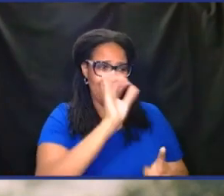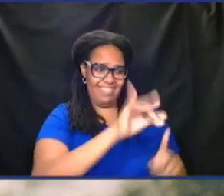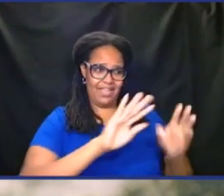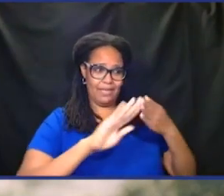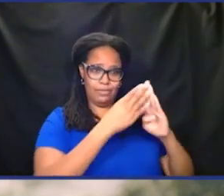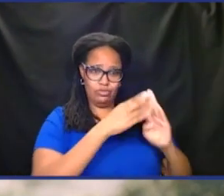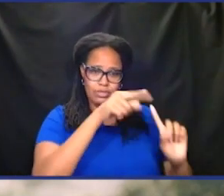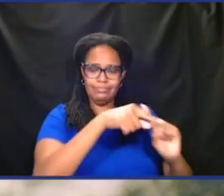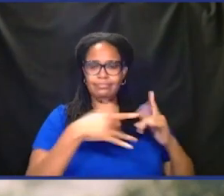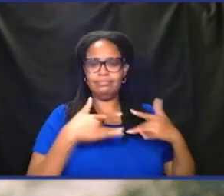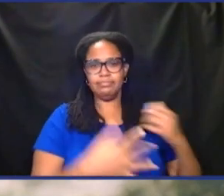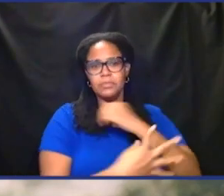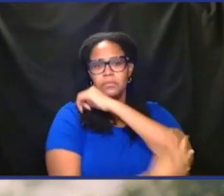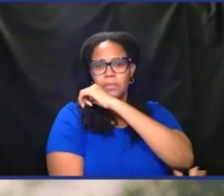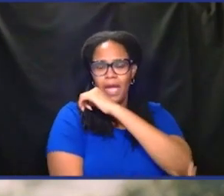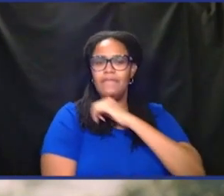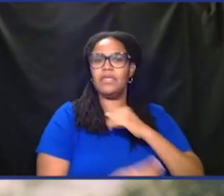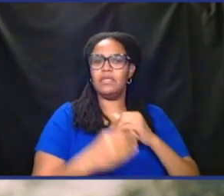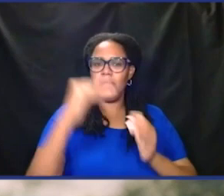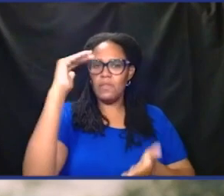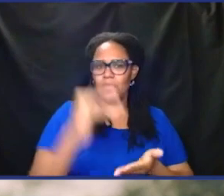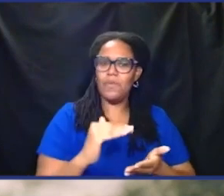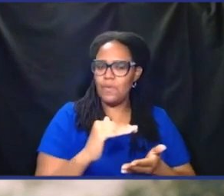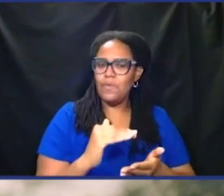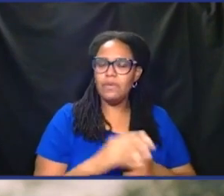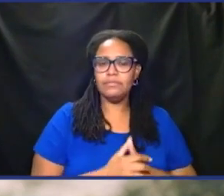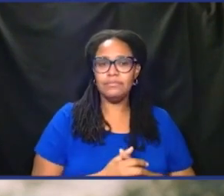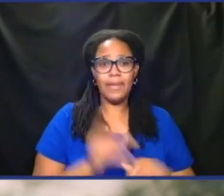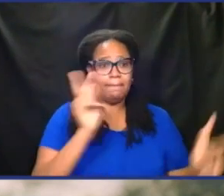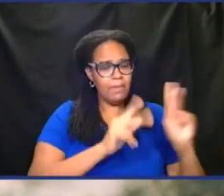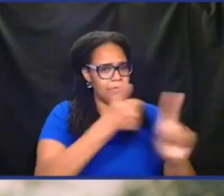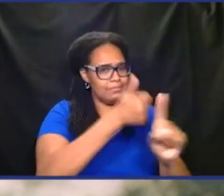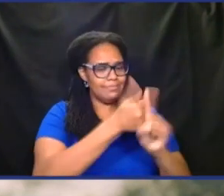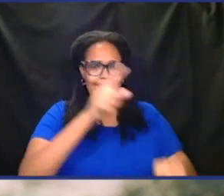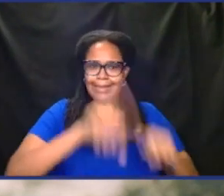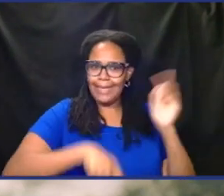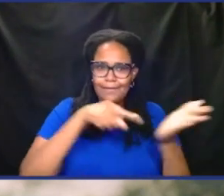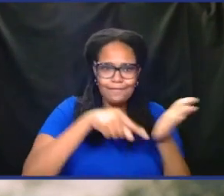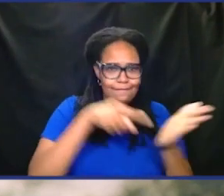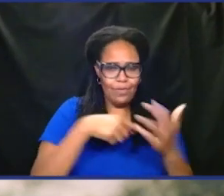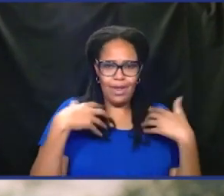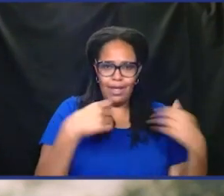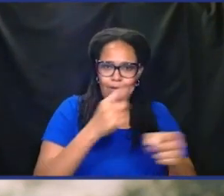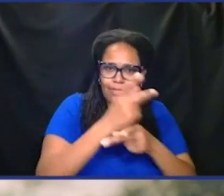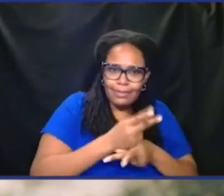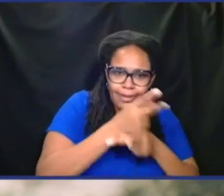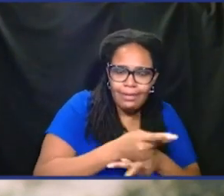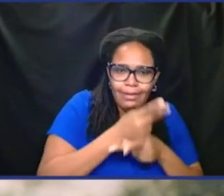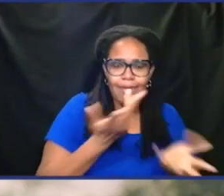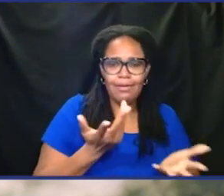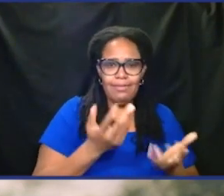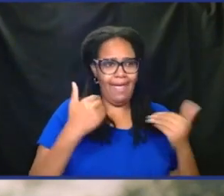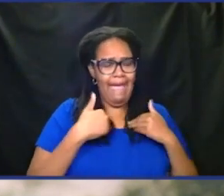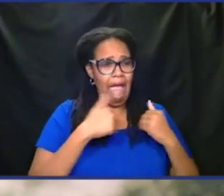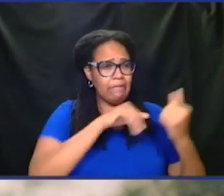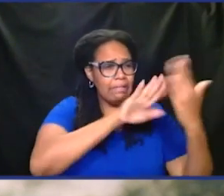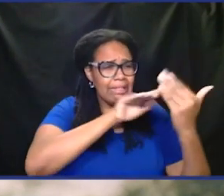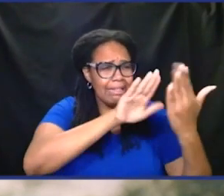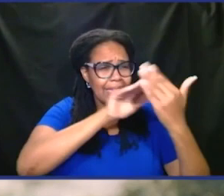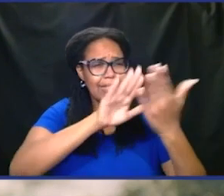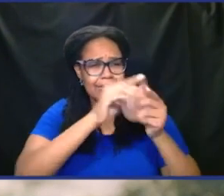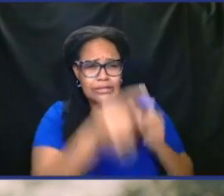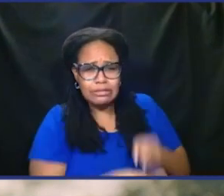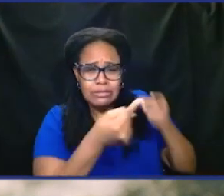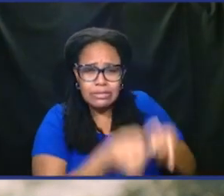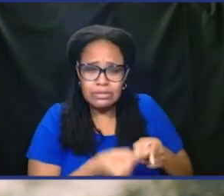are a few things more urgent than health, especially for people who can't afford health care and face barriers at every turn. I've had